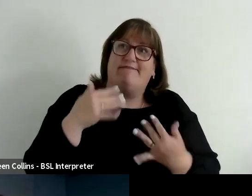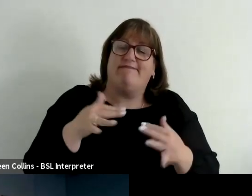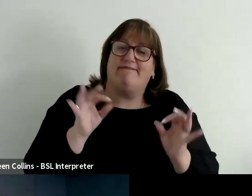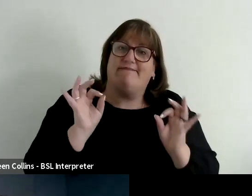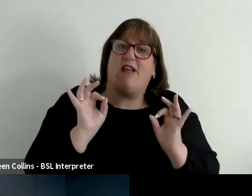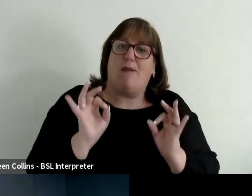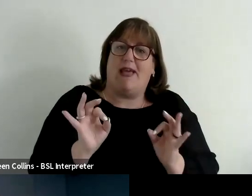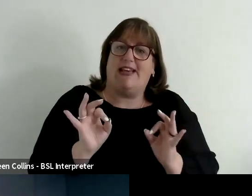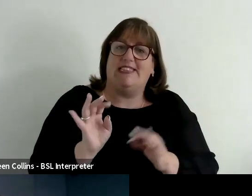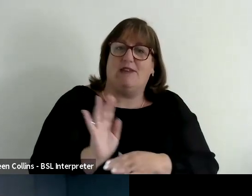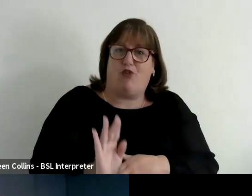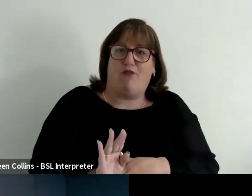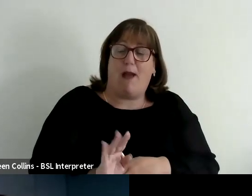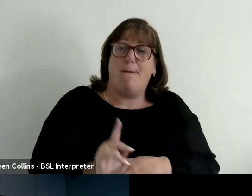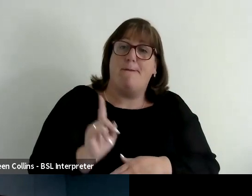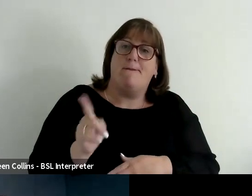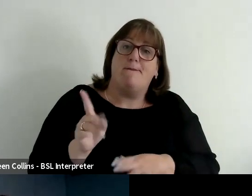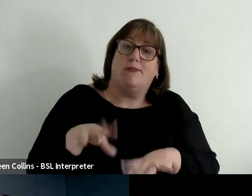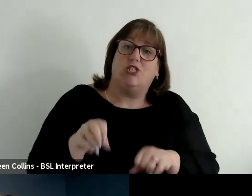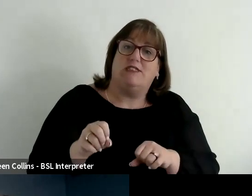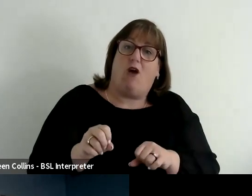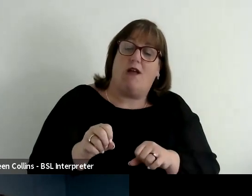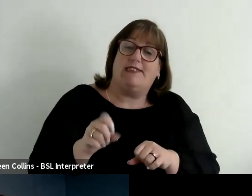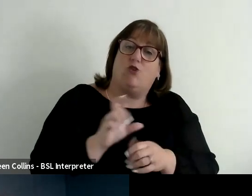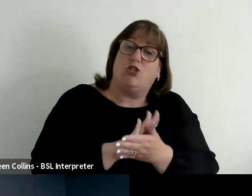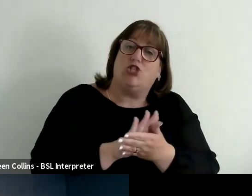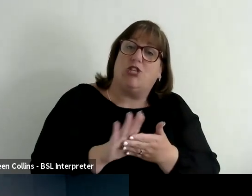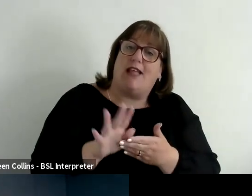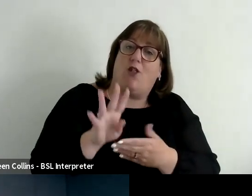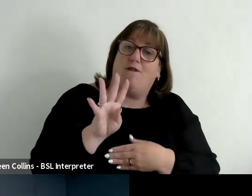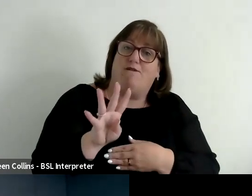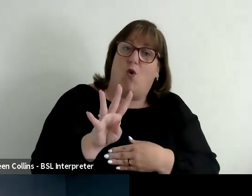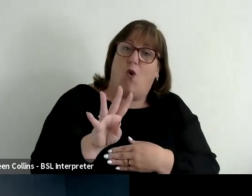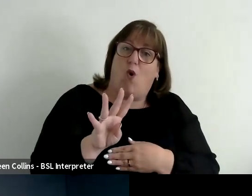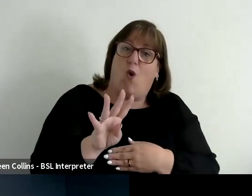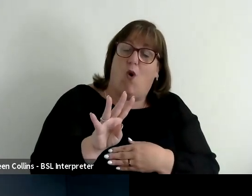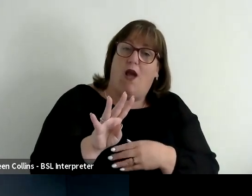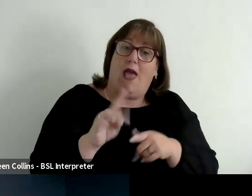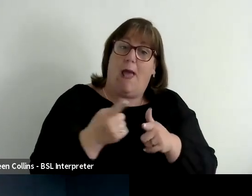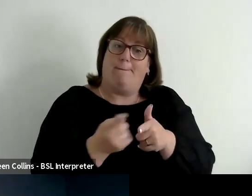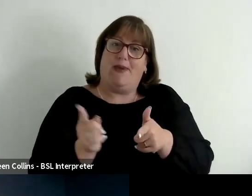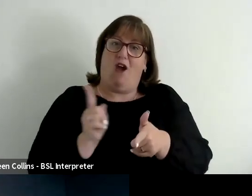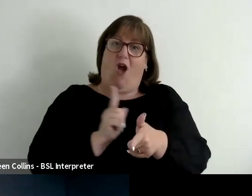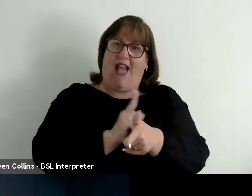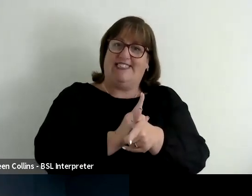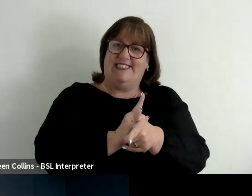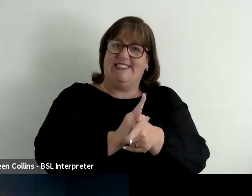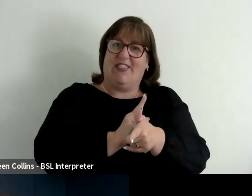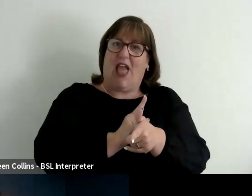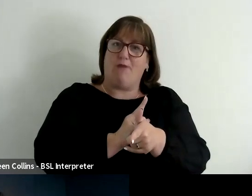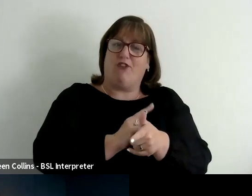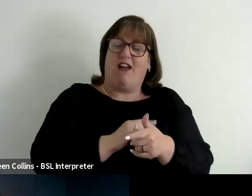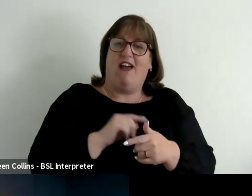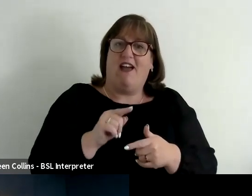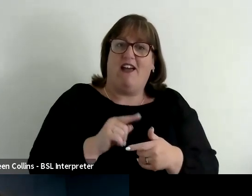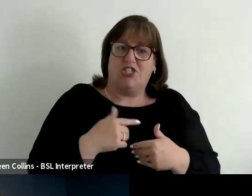career at Channel 4 behind the camera, actually on one of our schemes. and went on to have an incredible